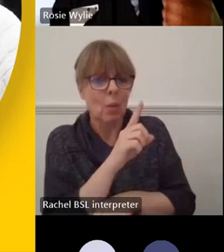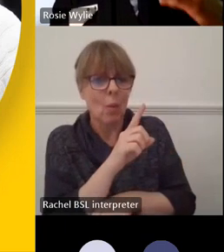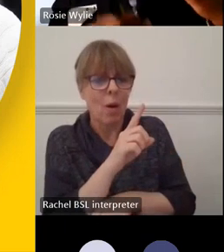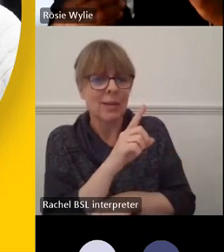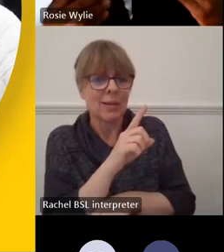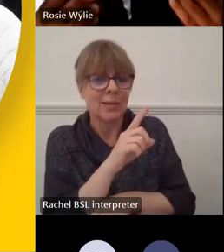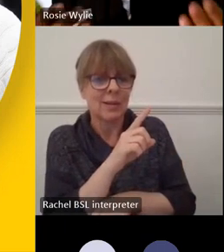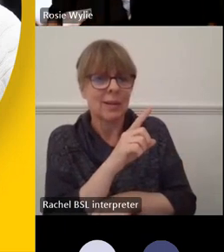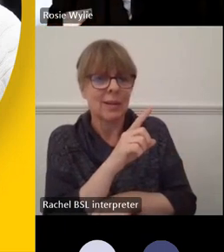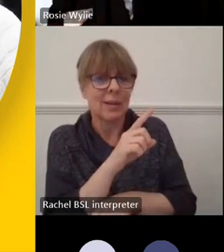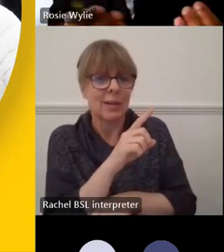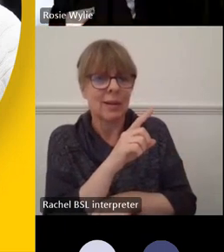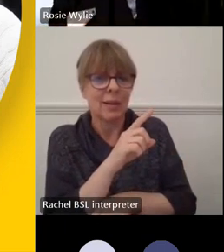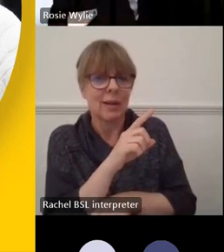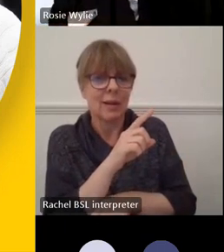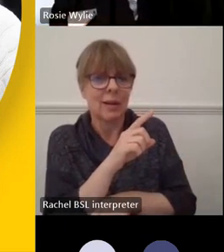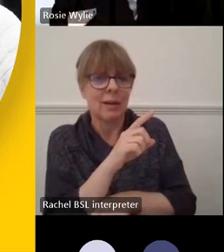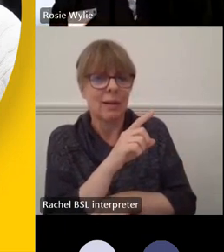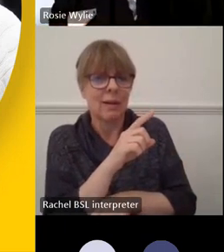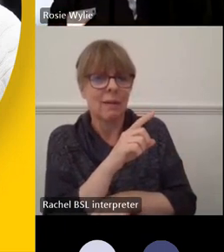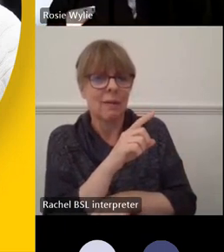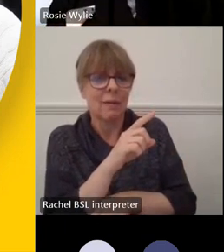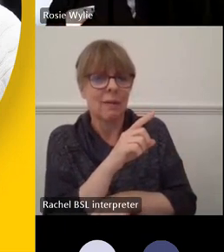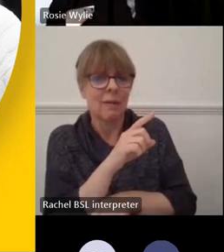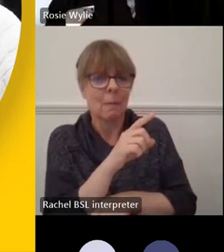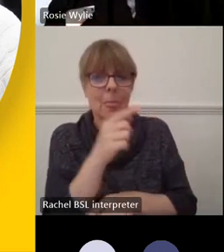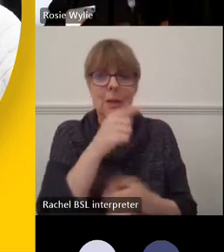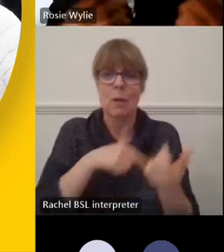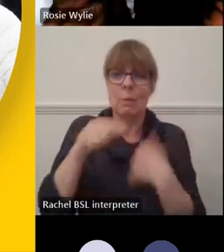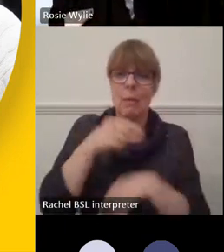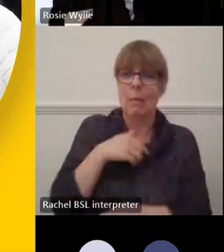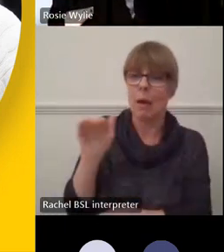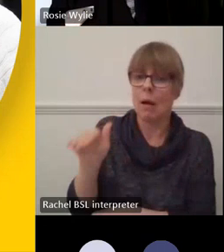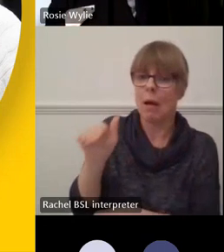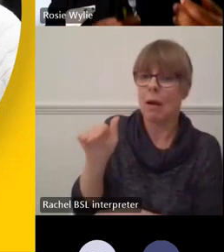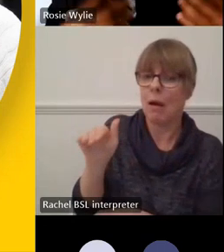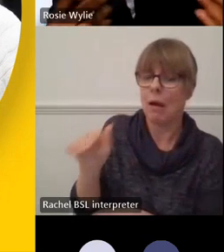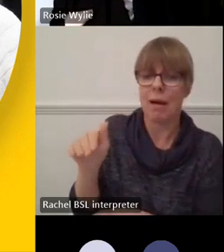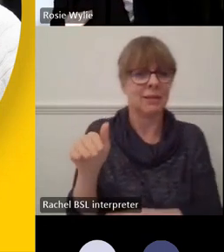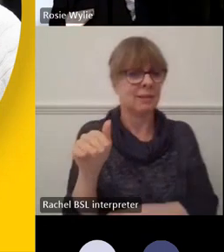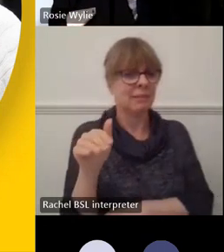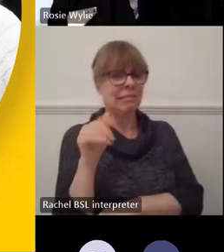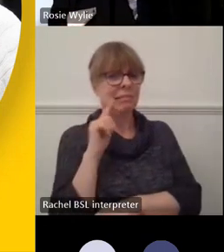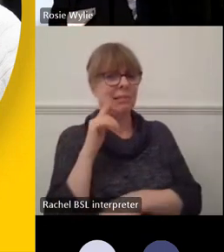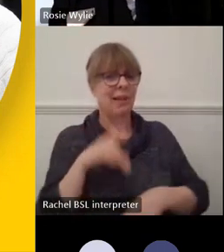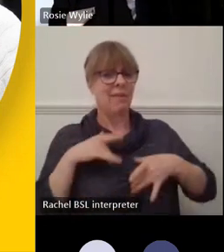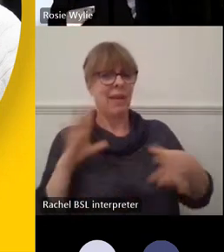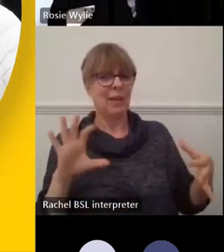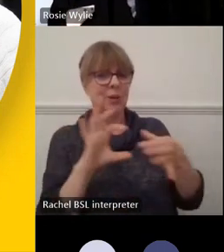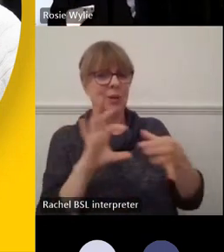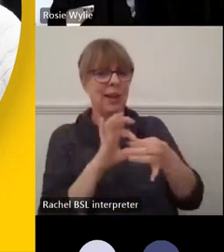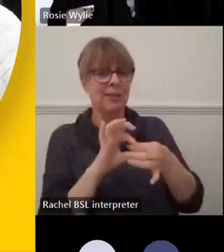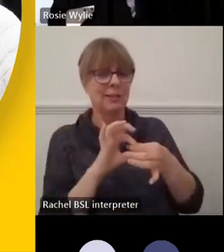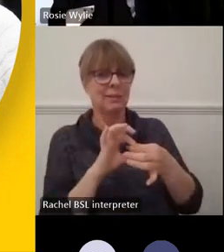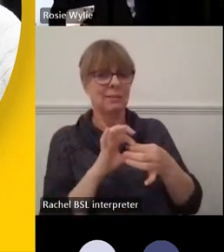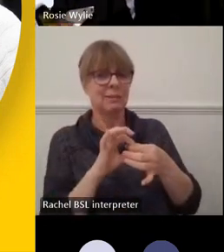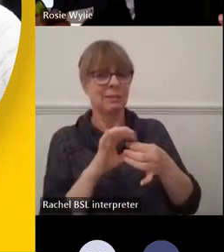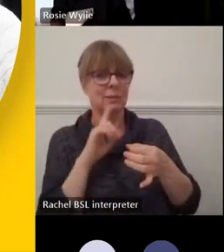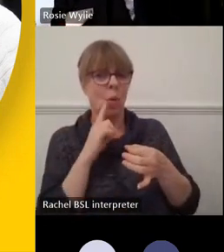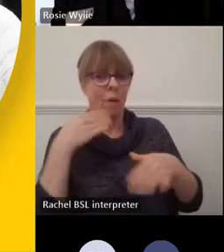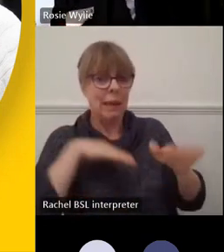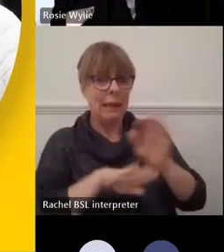them, are they connected to me? And if I go there, what sort of support would I get? You know, so